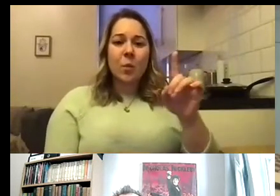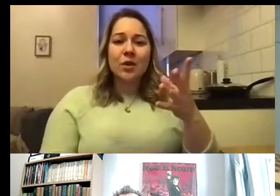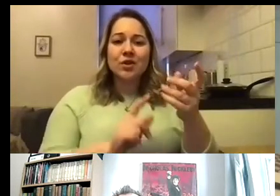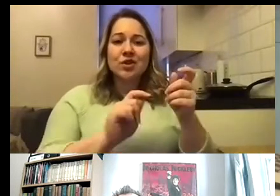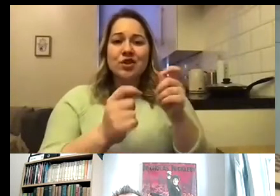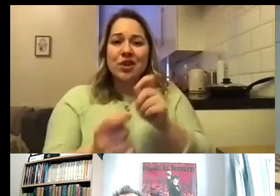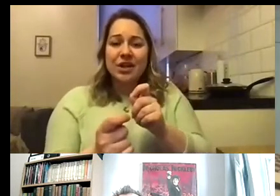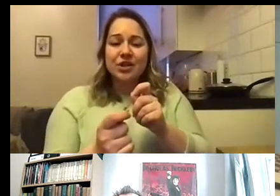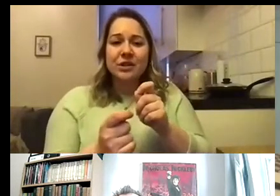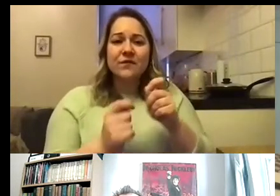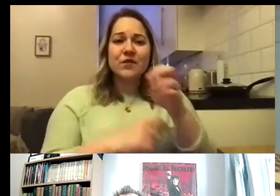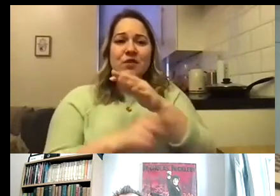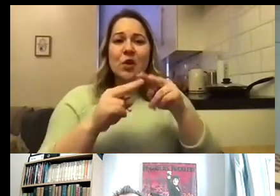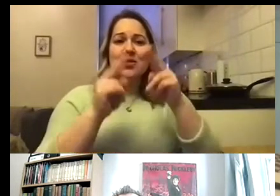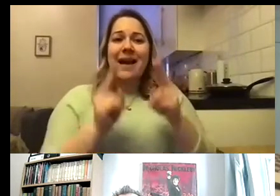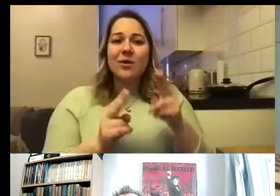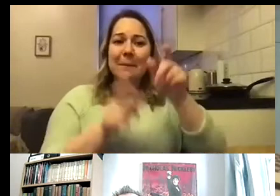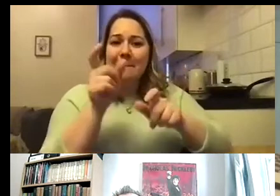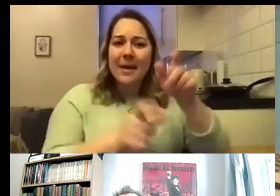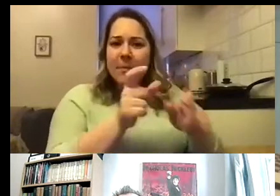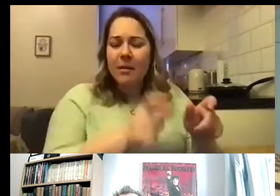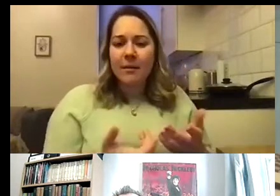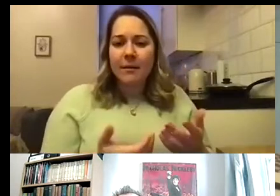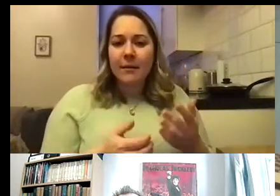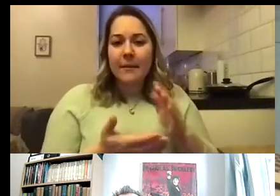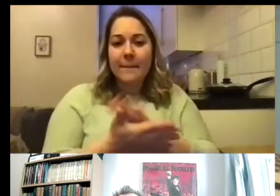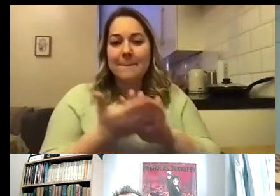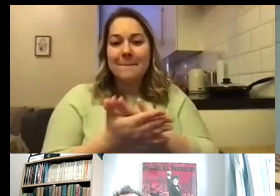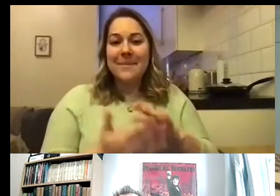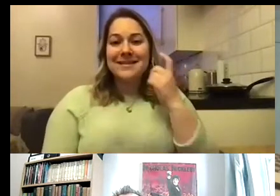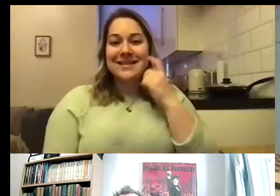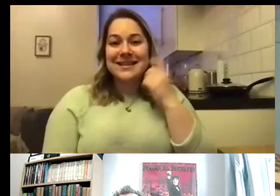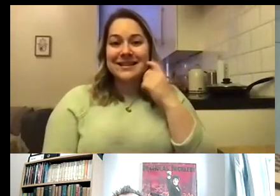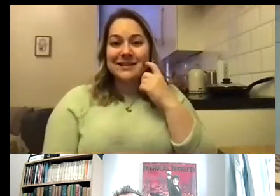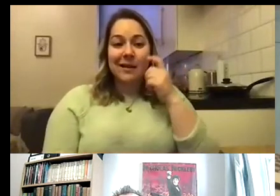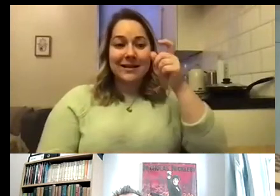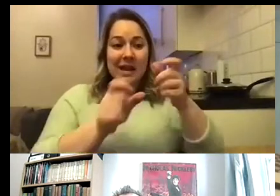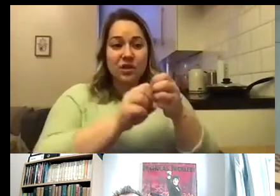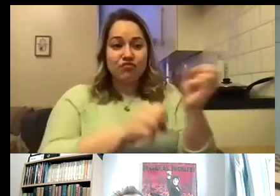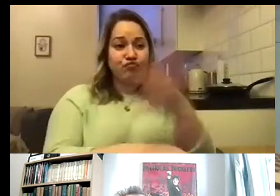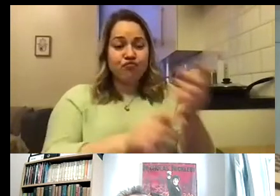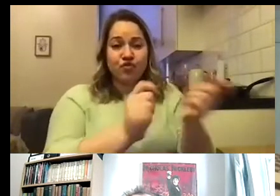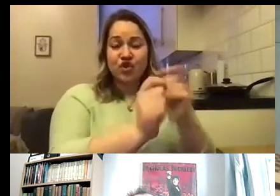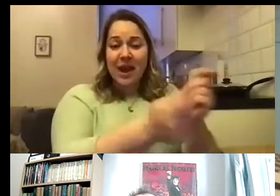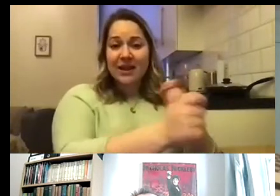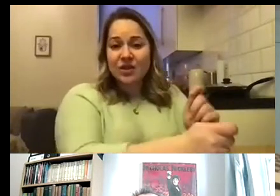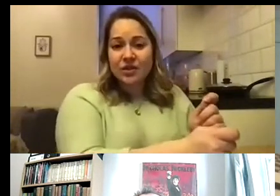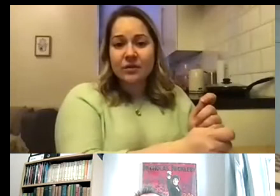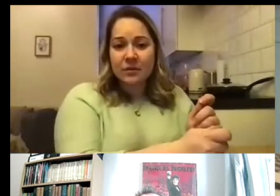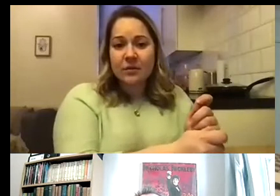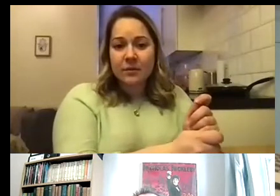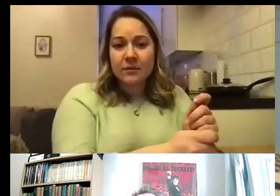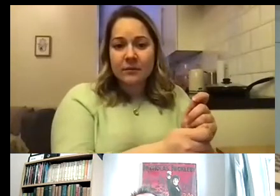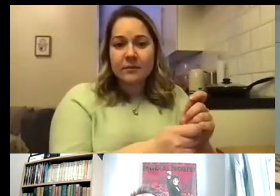to bring into social housing tenancies, which will make it far easier to remove tenancies and effectively do away with